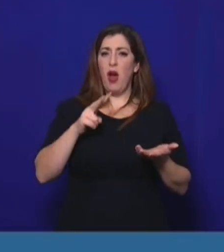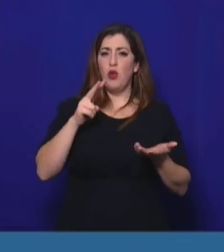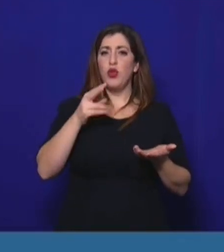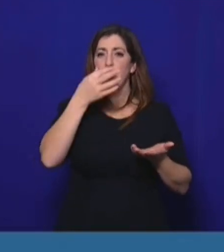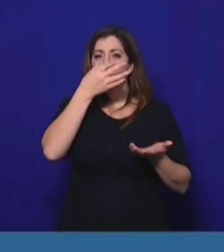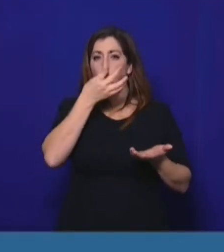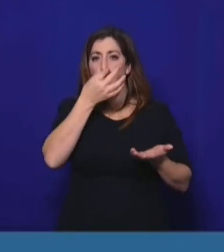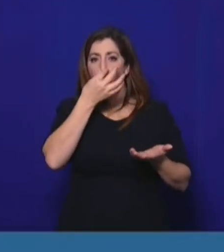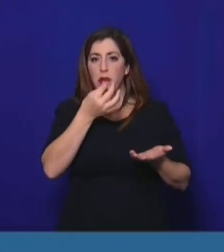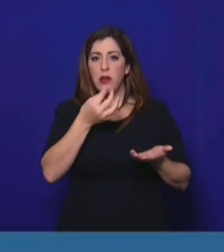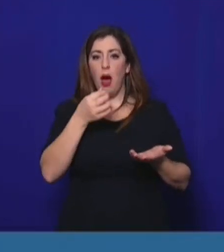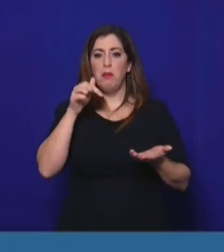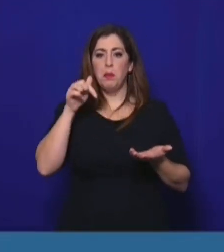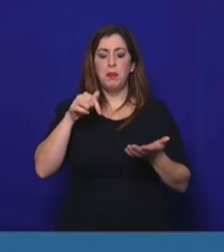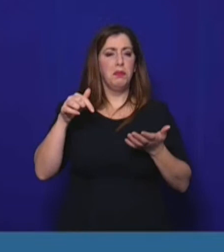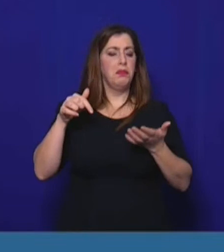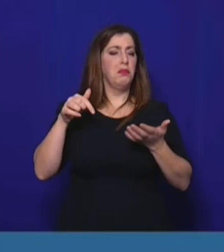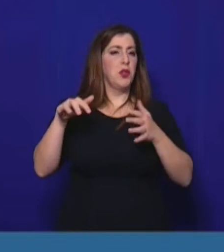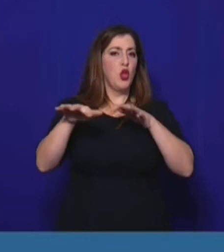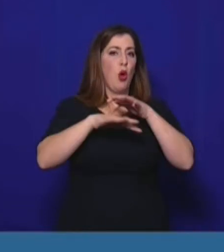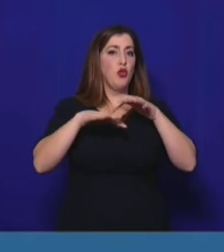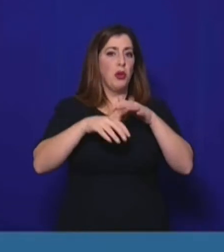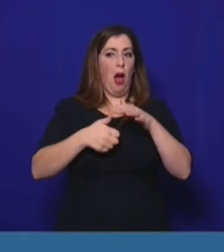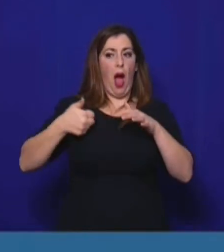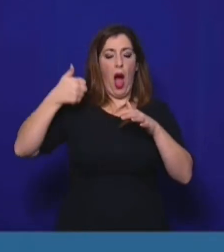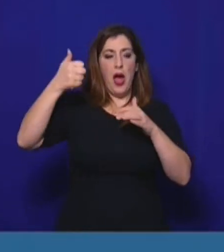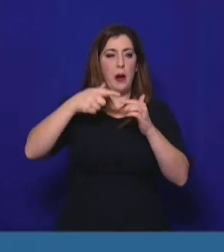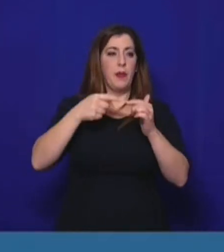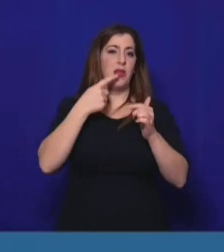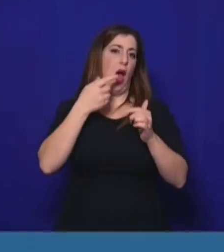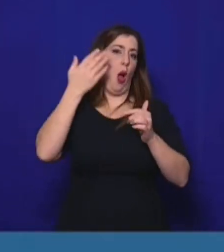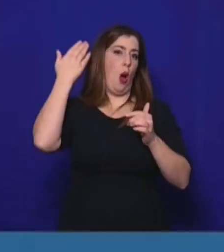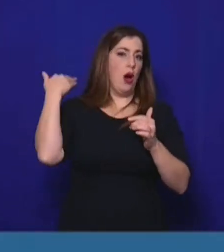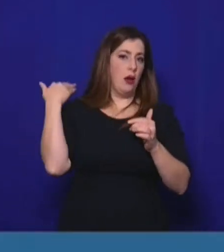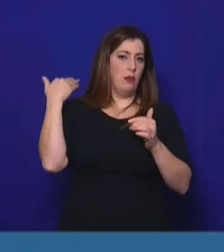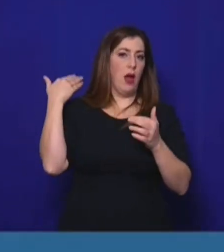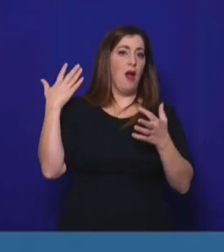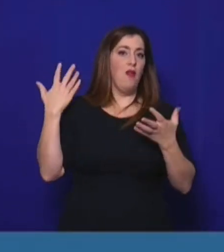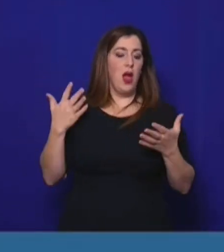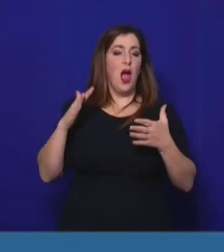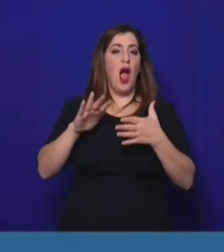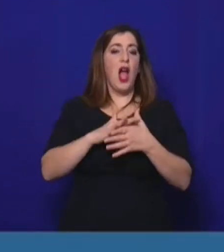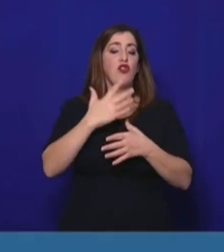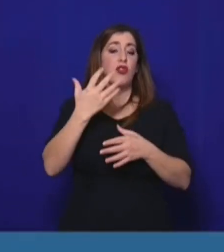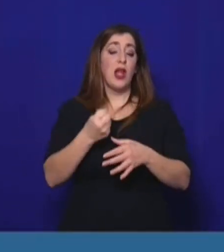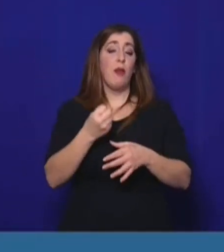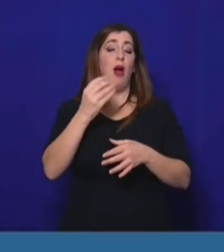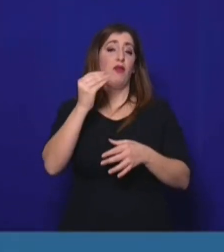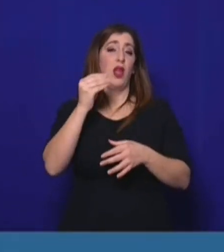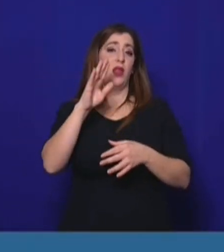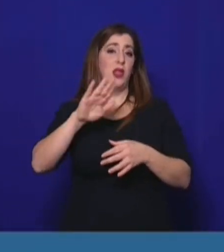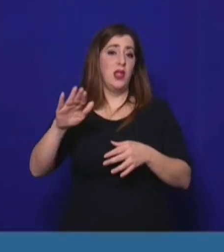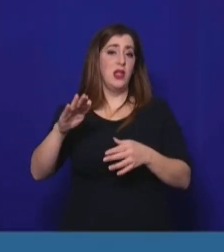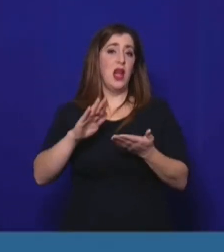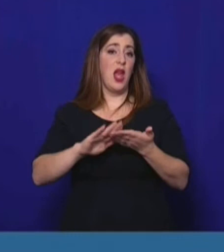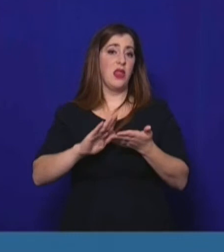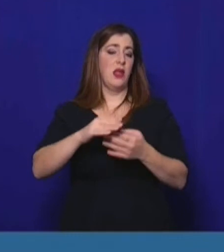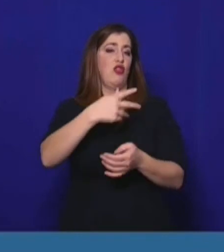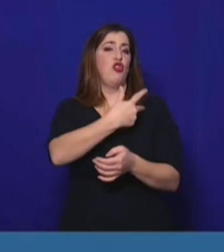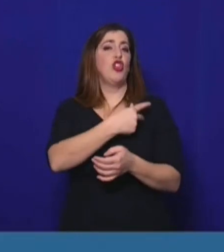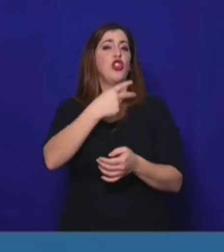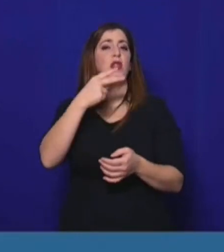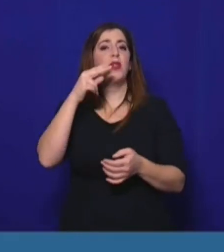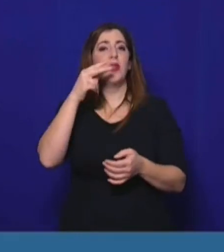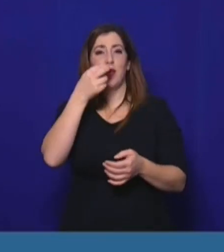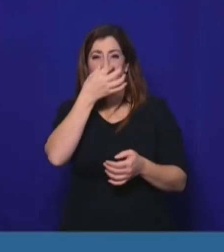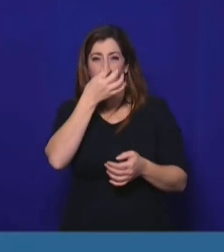xenarju kompletament differenti dis-sena minn snin ta' qabel, għaliex propju kellna ħafna nies li tlaqmu u minnaw nerġa' nfakkarkom ukoll